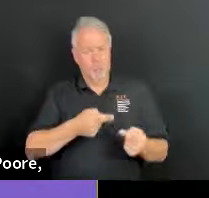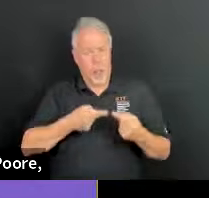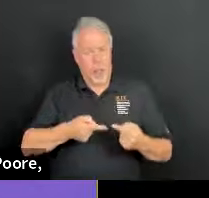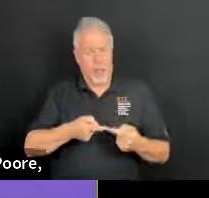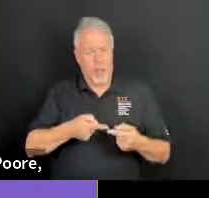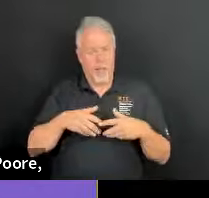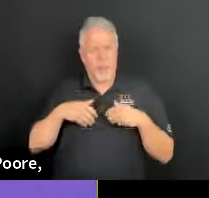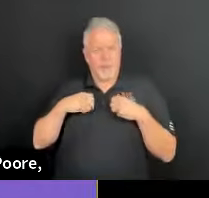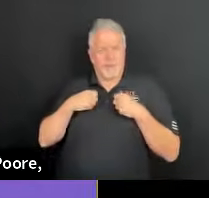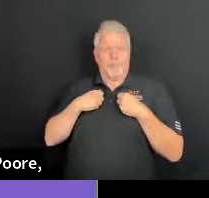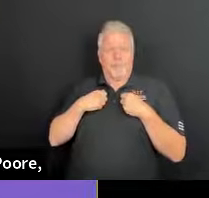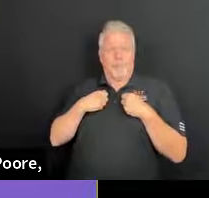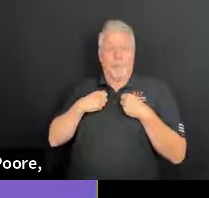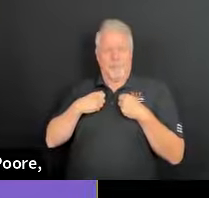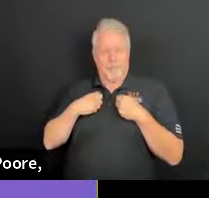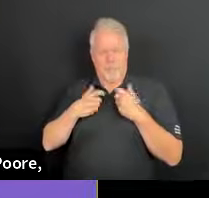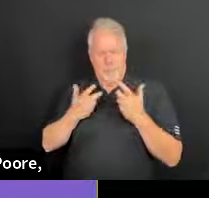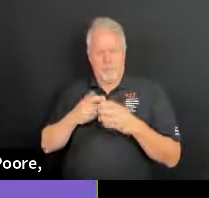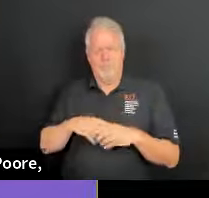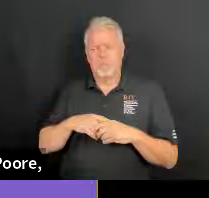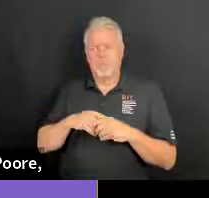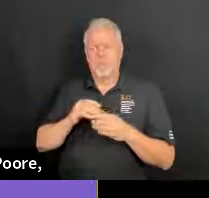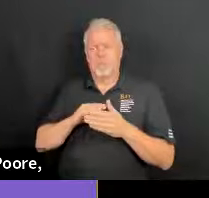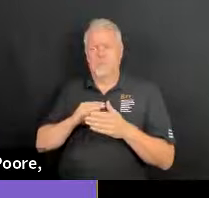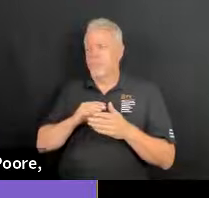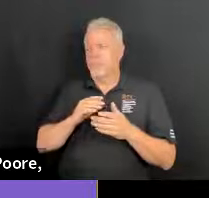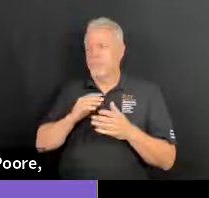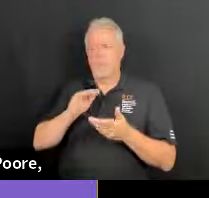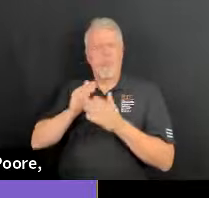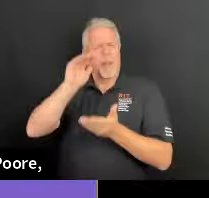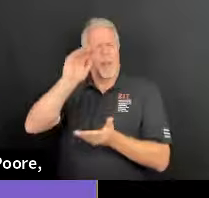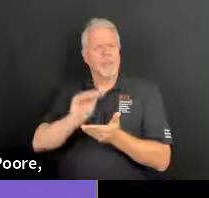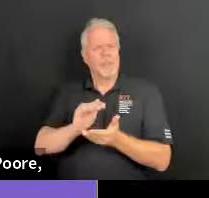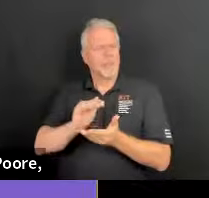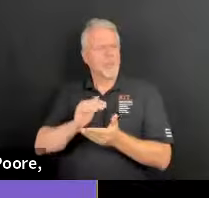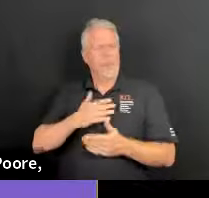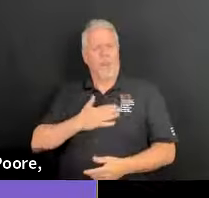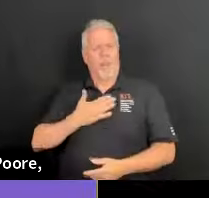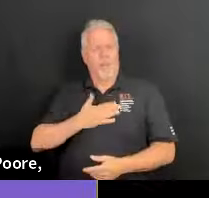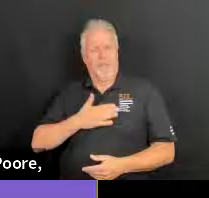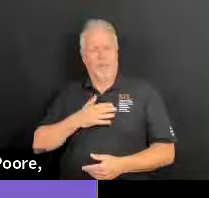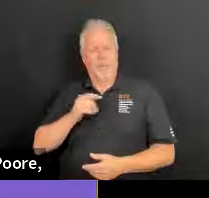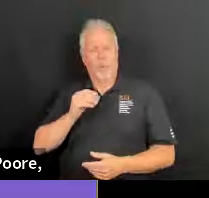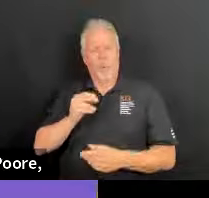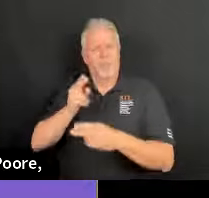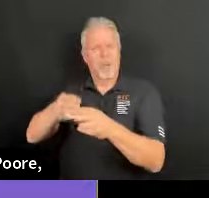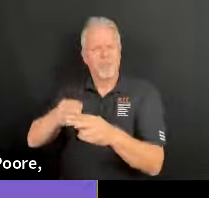stigma and what causes the struggle for the individual who is suffering from SUD.